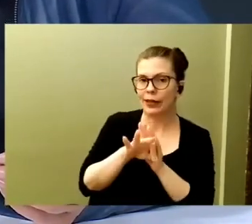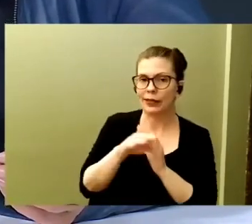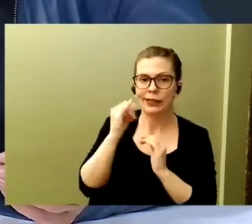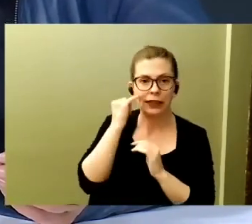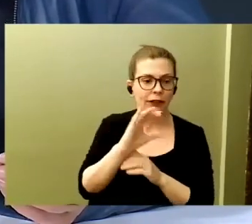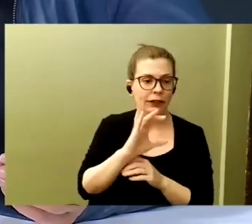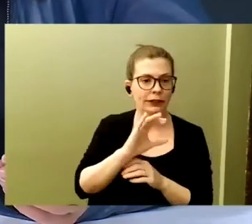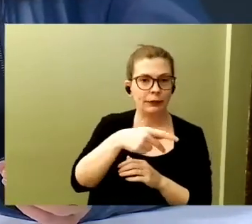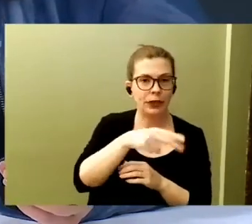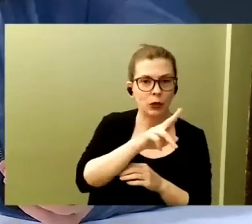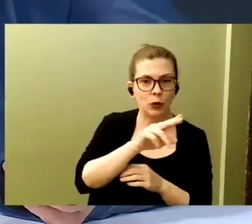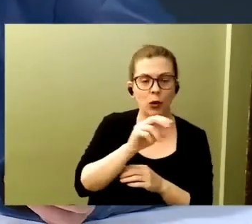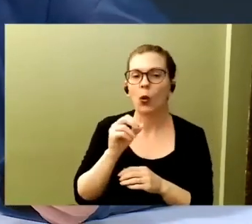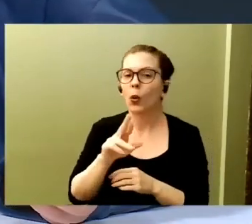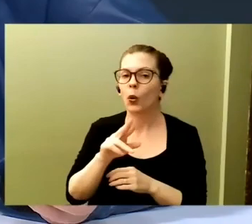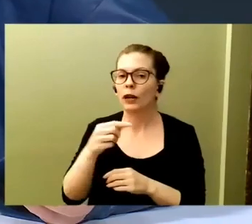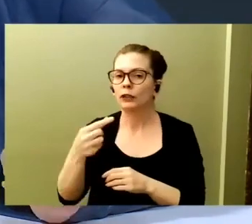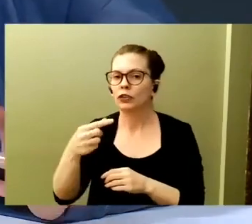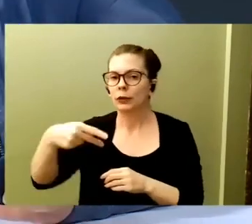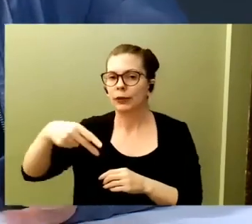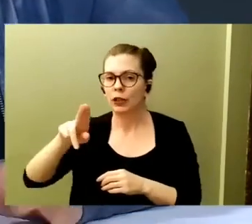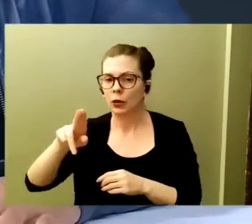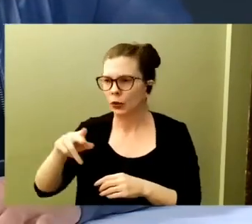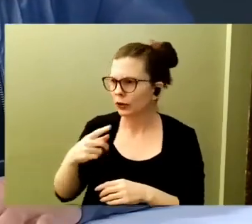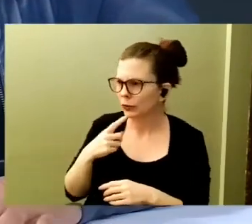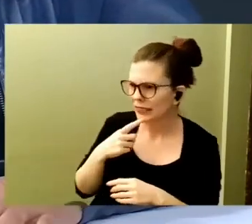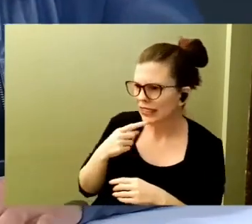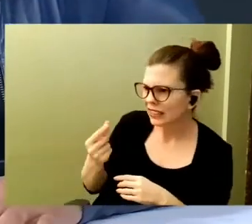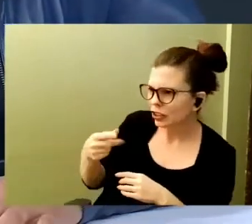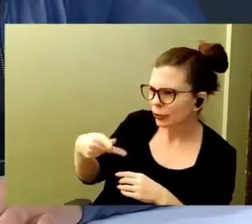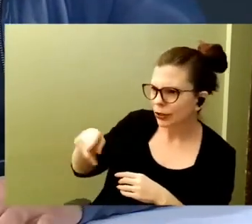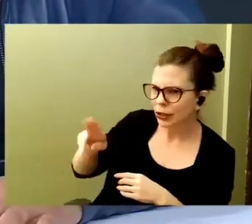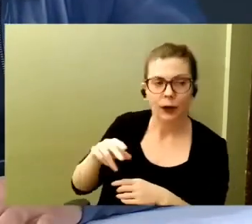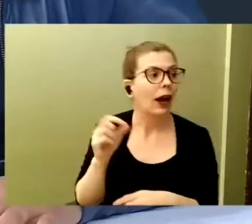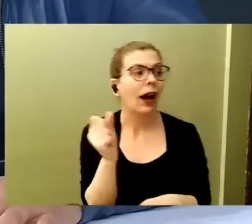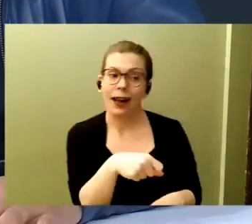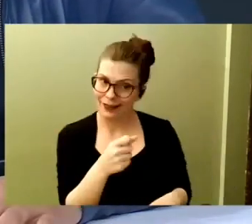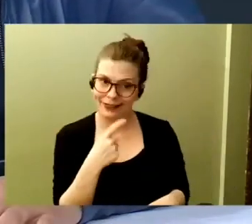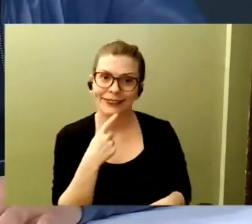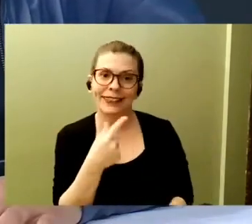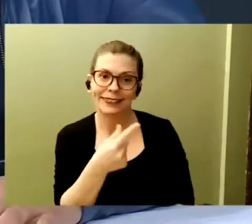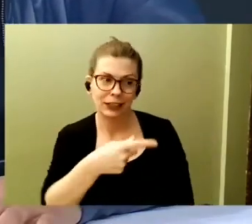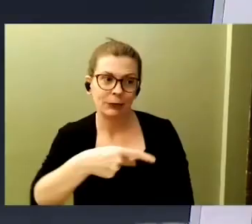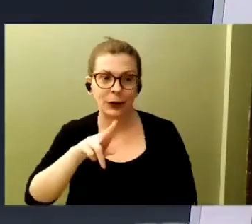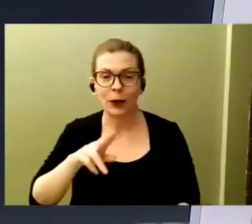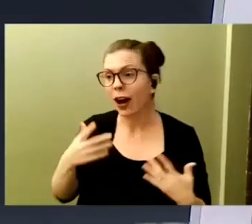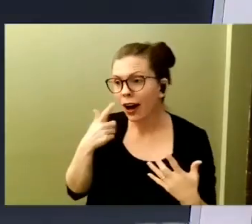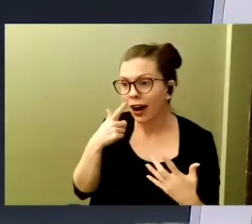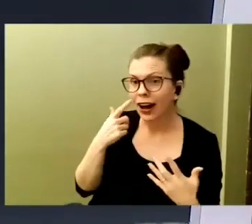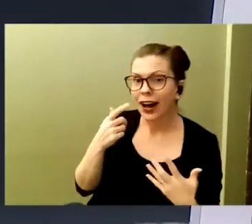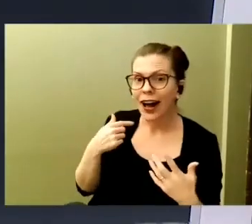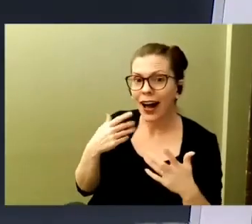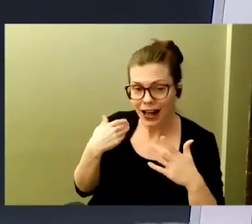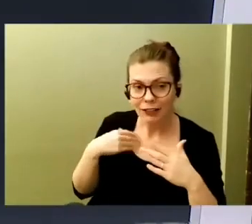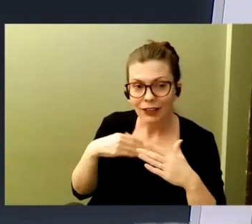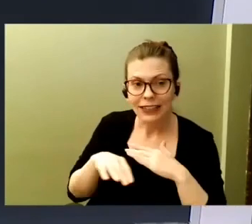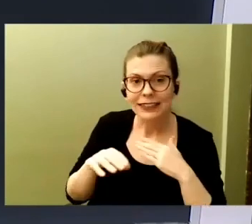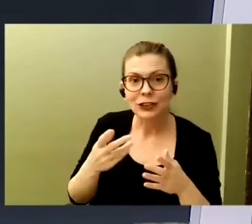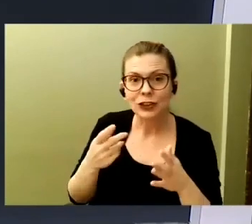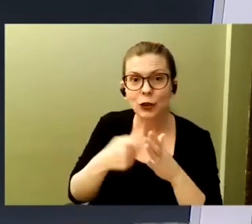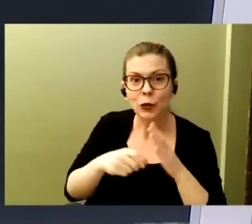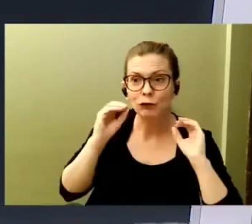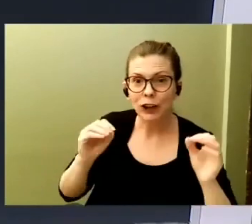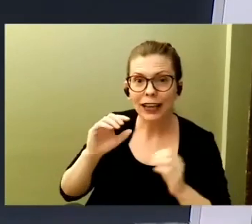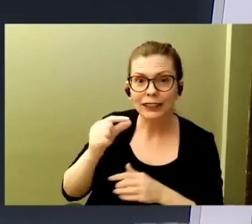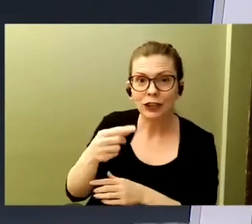And once you select that... Did you say GPU? I said GPU. We said GPU. I get access to a free GPU. Yes, you do. Okay. So